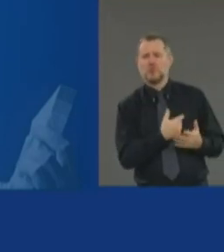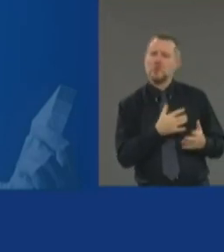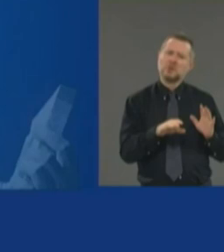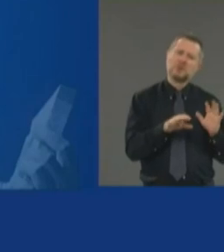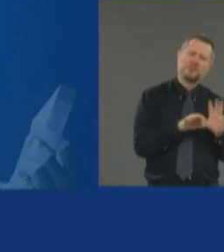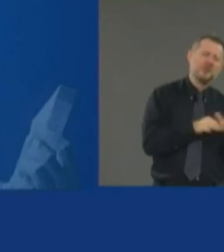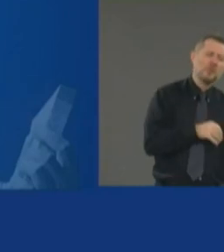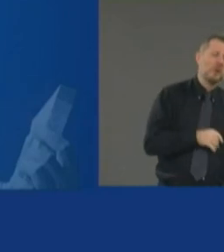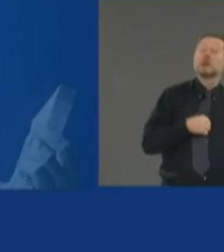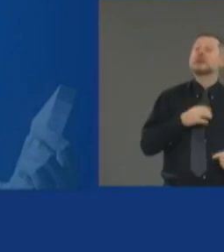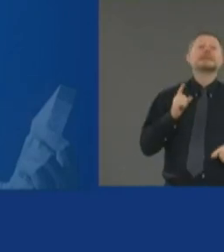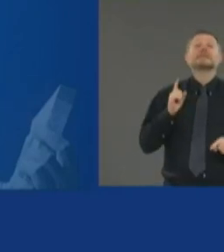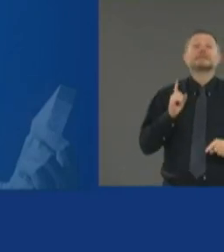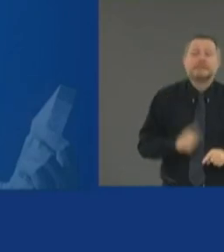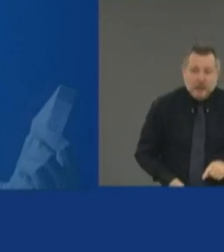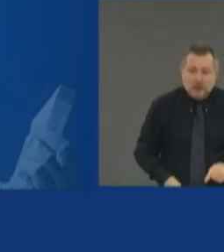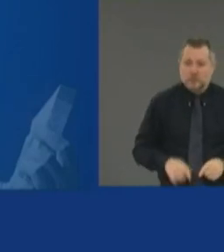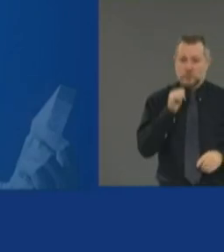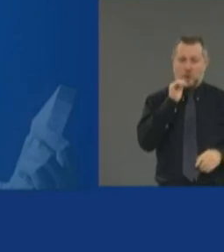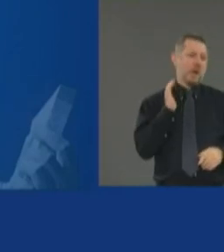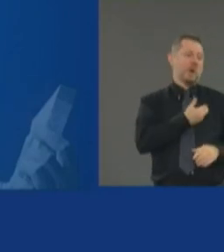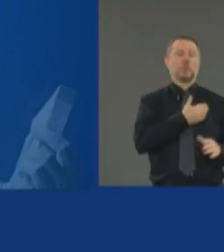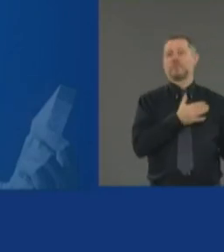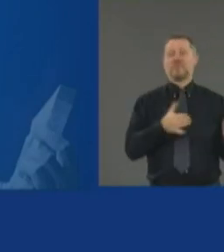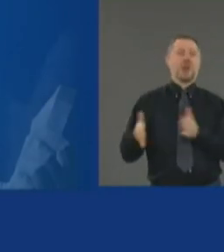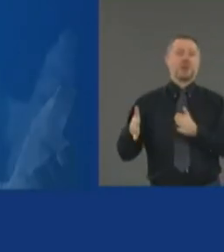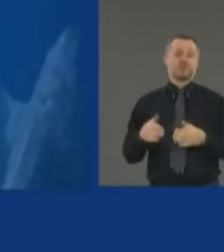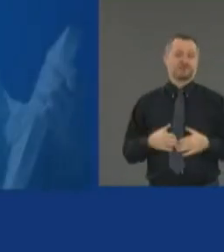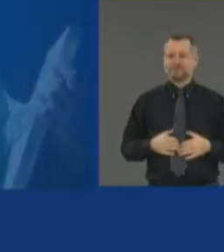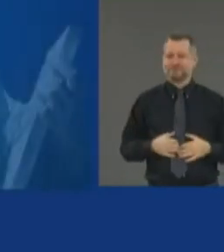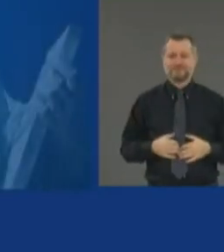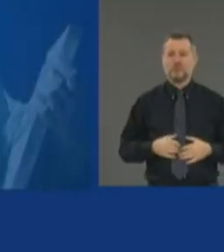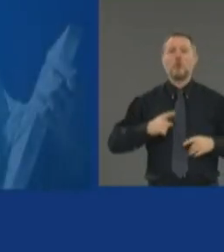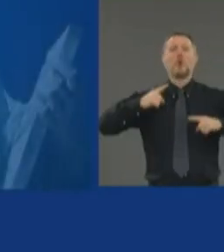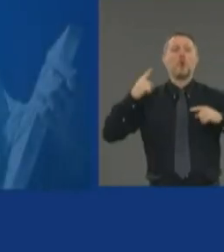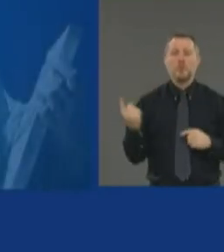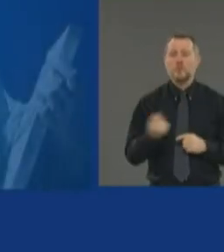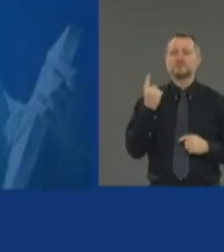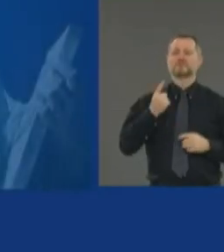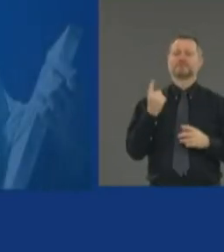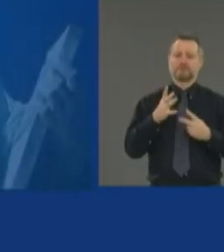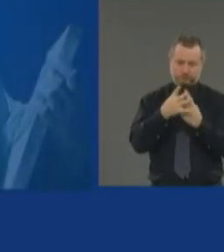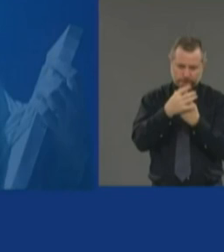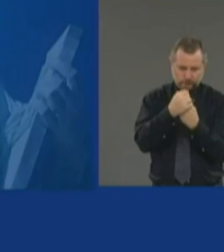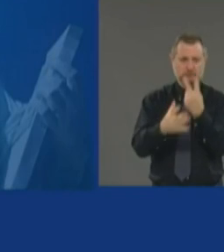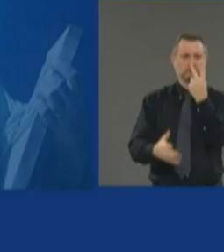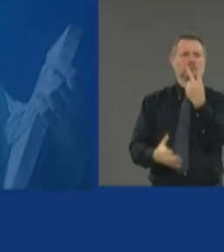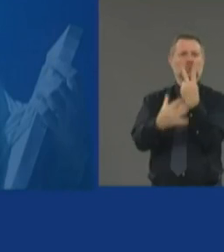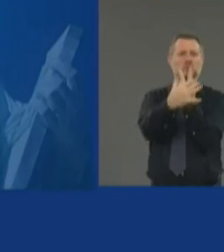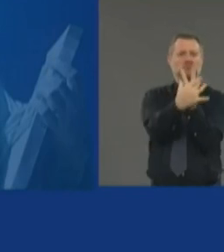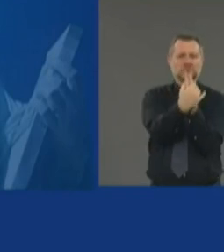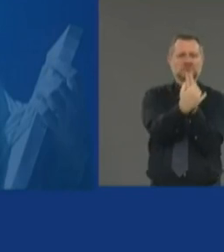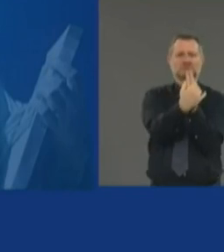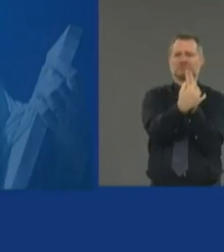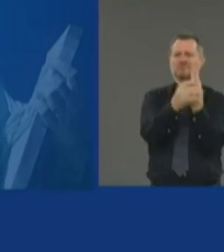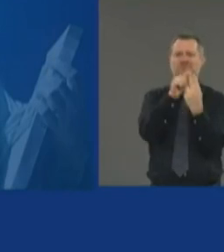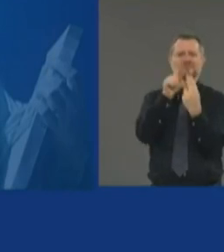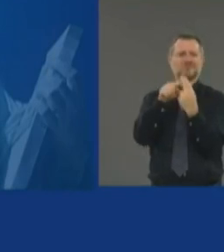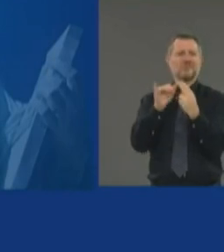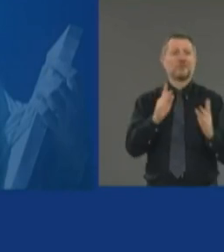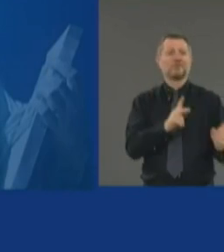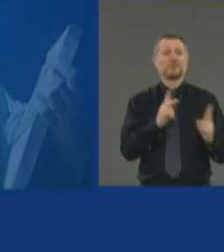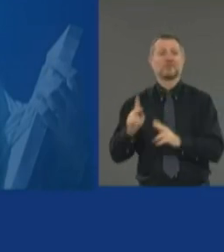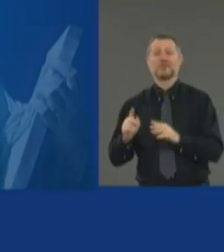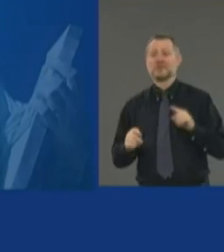was unintelligent. It was always both. It's the same situation here. It's not a question of public